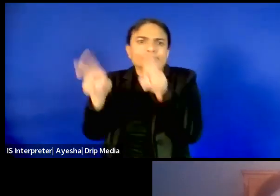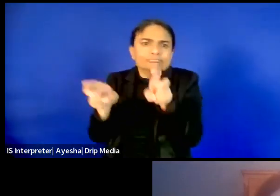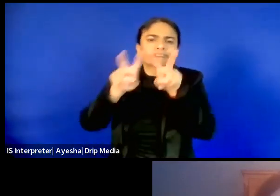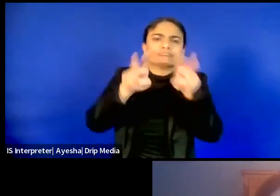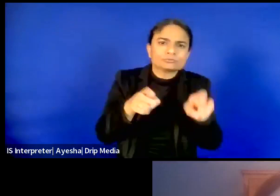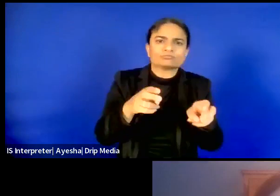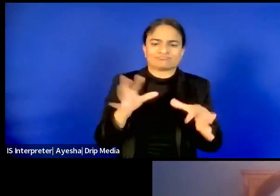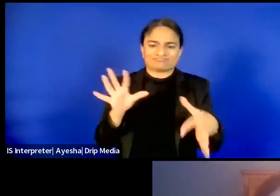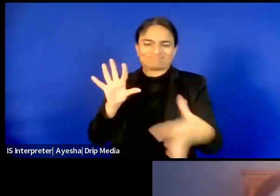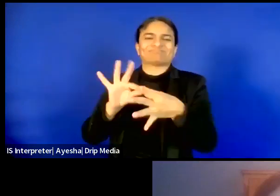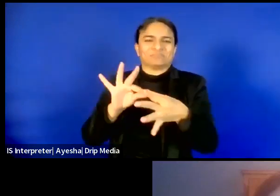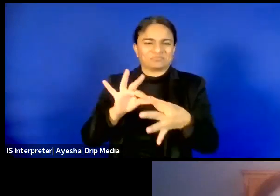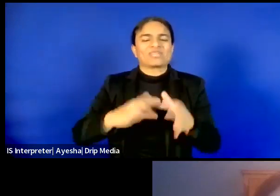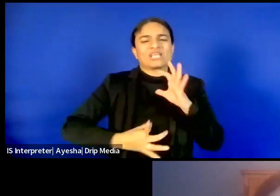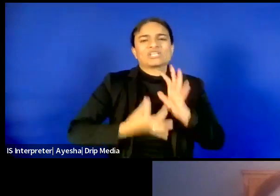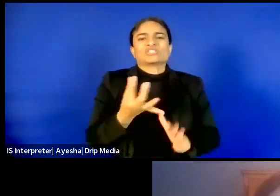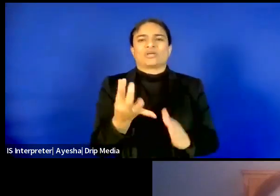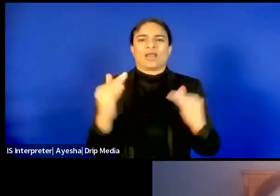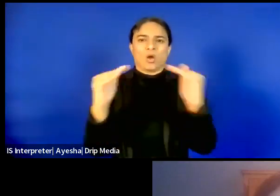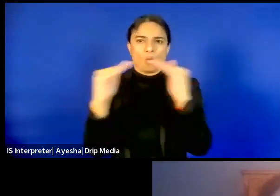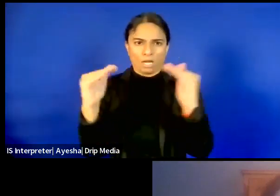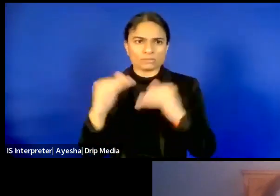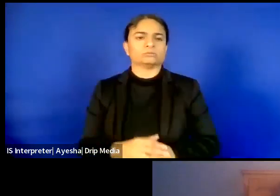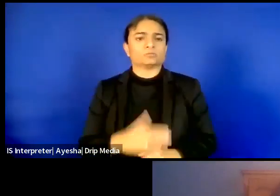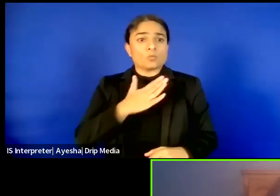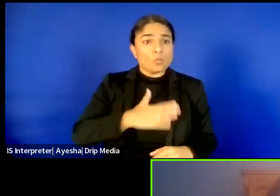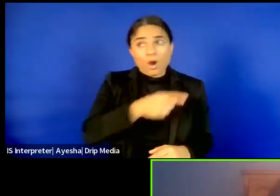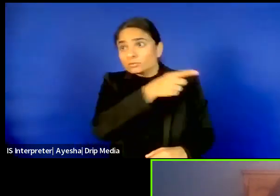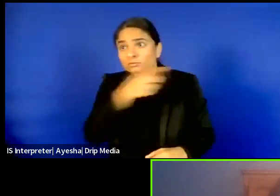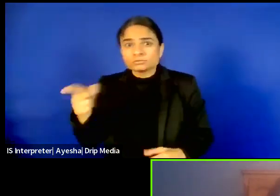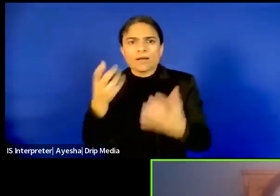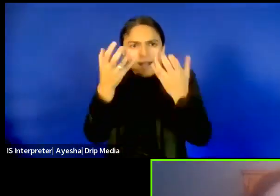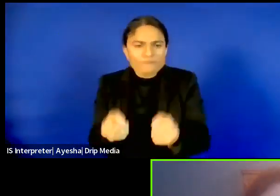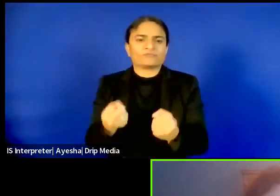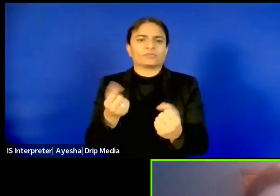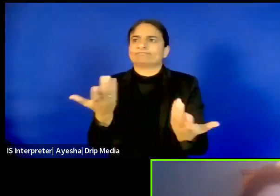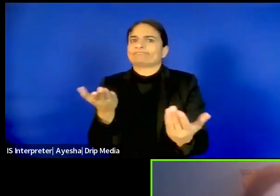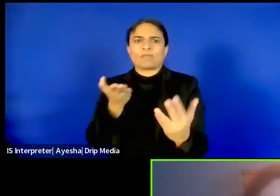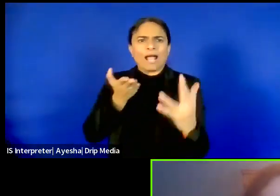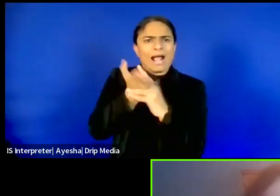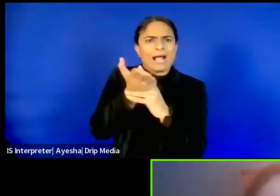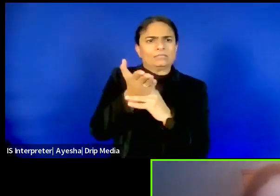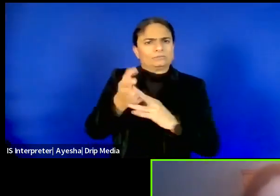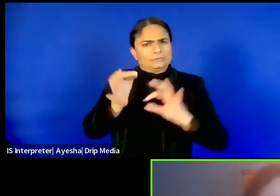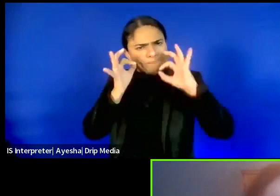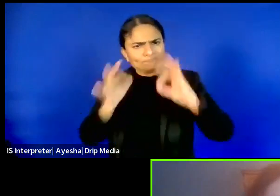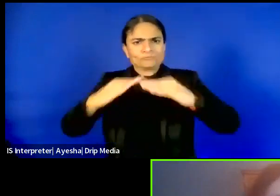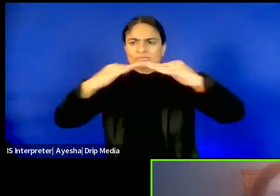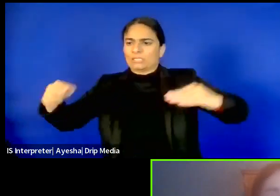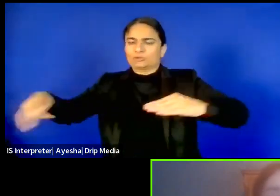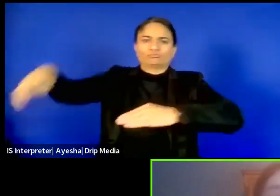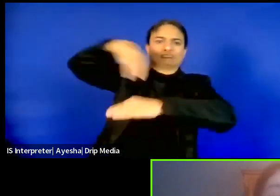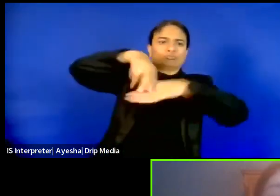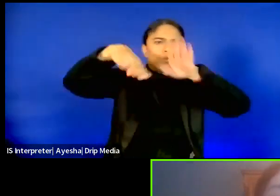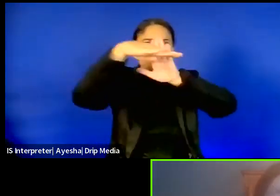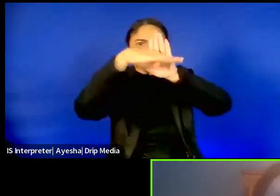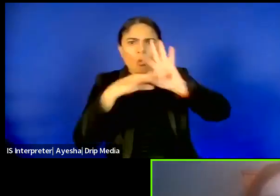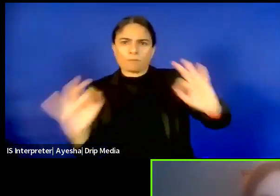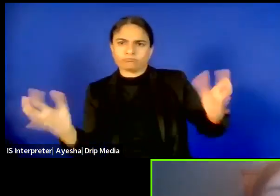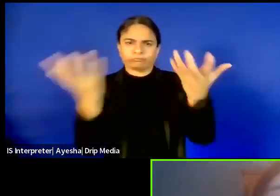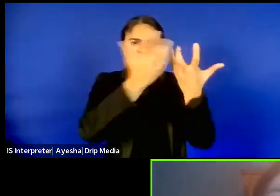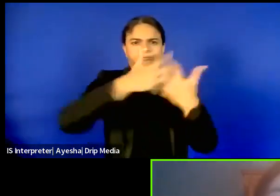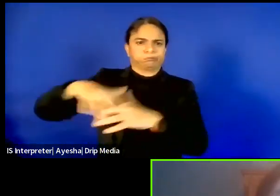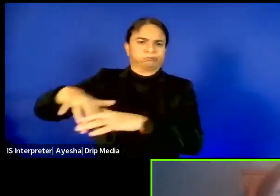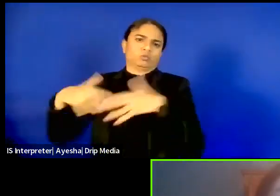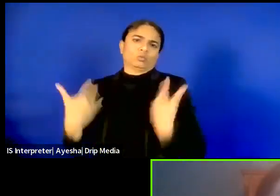to the stages and the programming. Thank you so much for that. And now I want to share some of my favorite things as